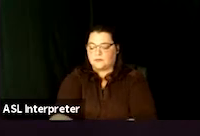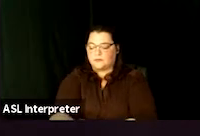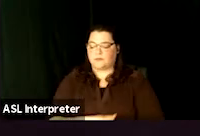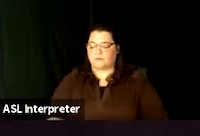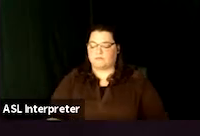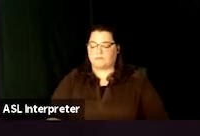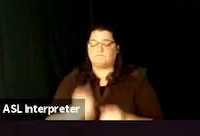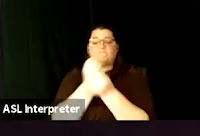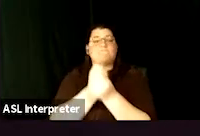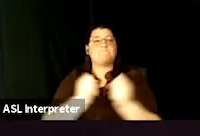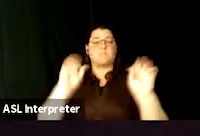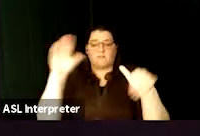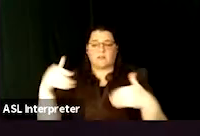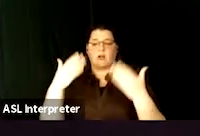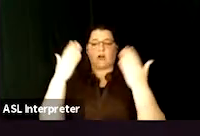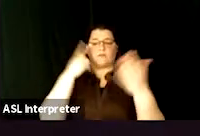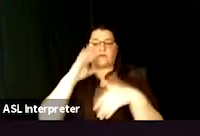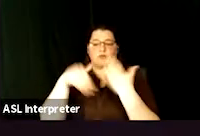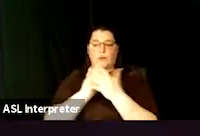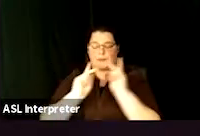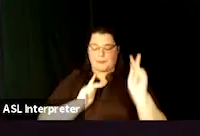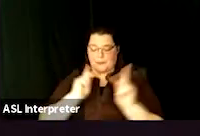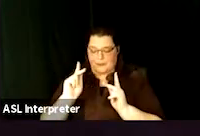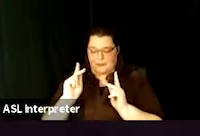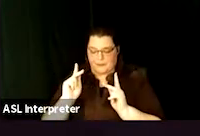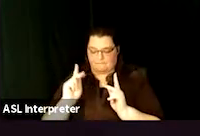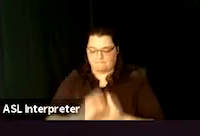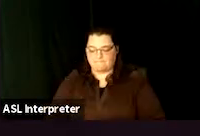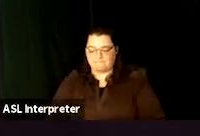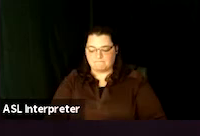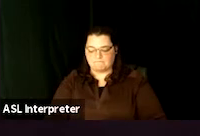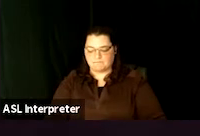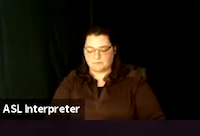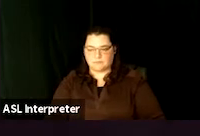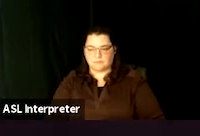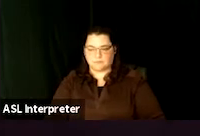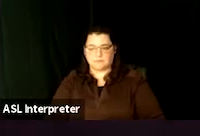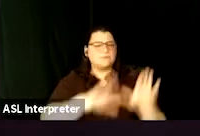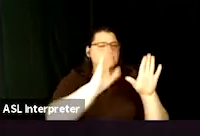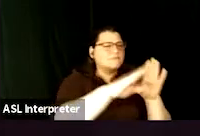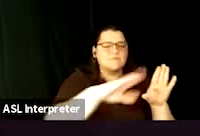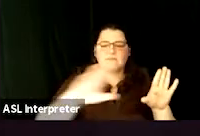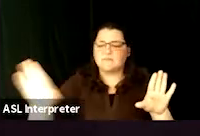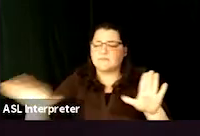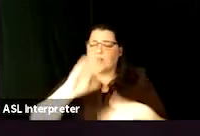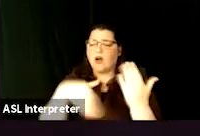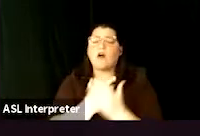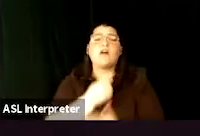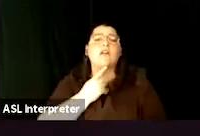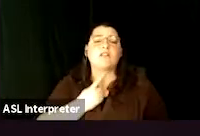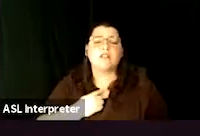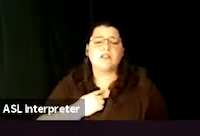Ho, everyone who thirsts, come to the waters. And you that have no money, come buy and eat.